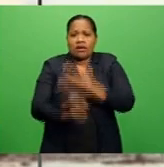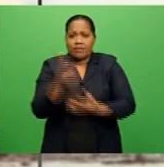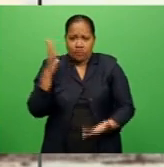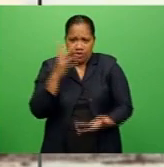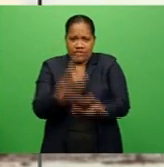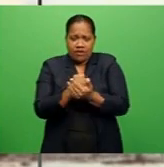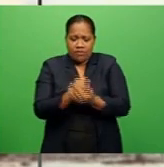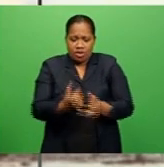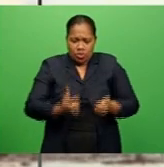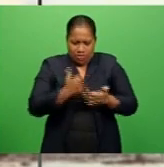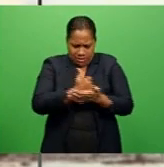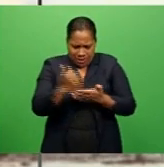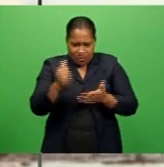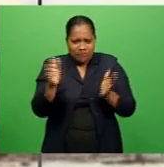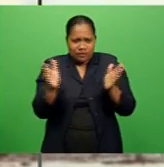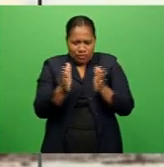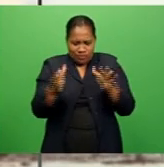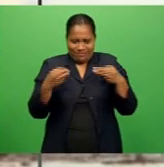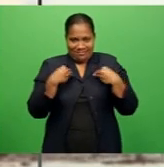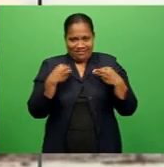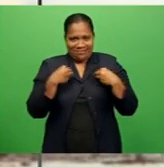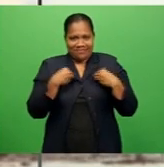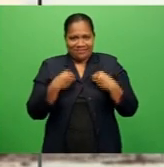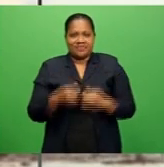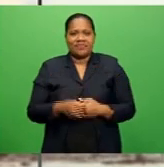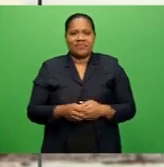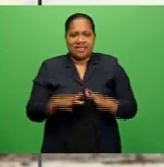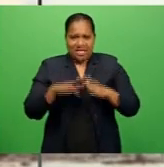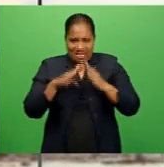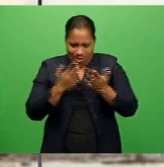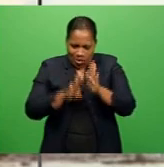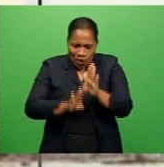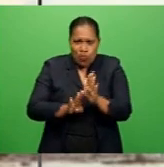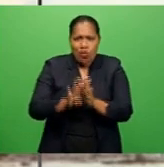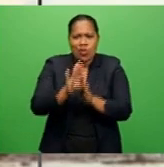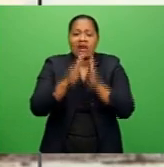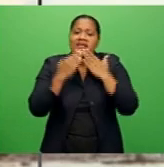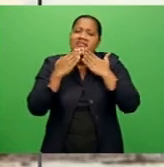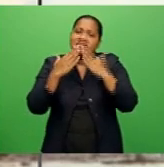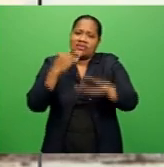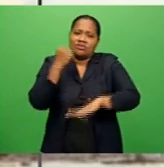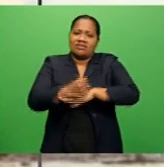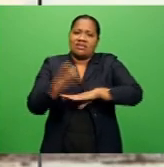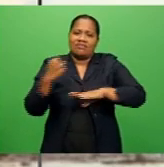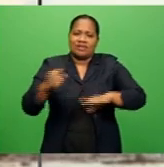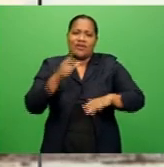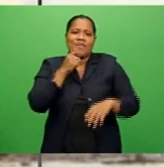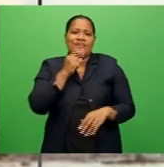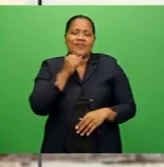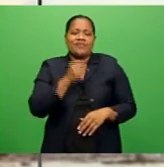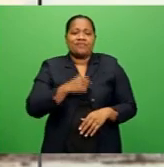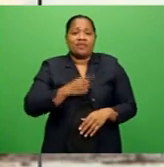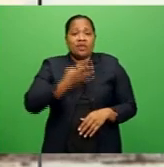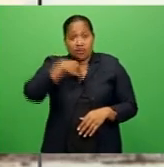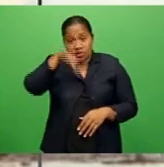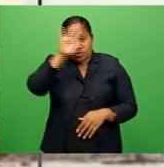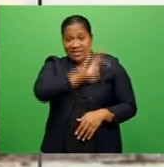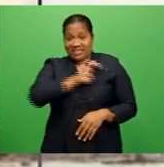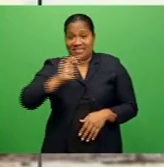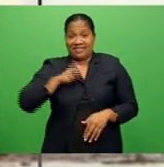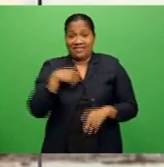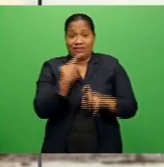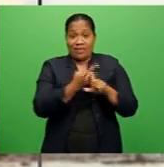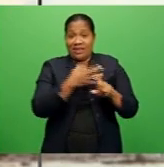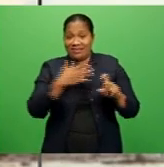micro and medium enterprises are bouncing back thanks to the government's concessional loans. Chief Executive Kameli